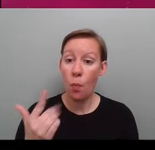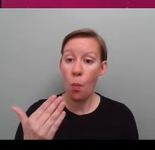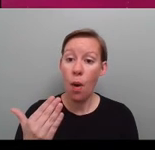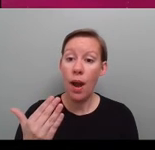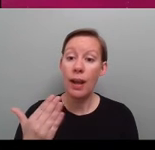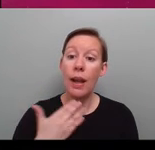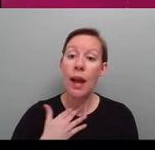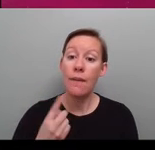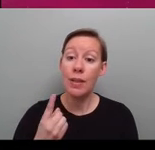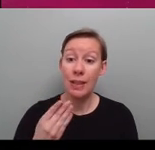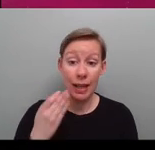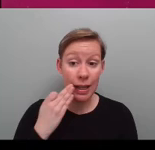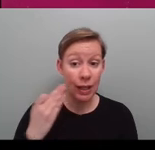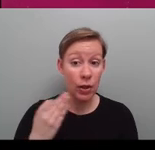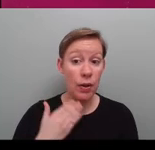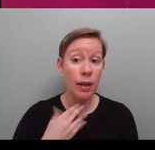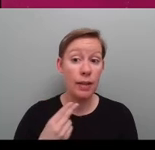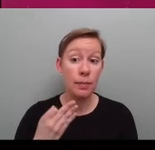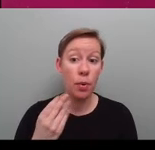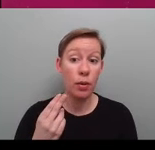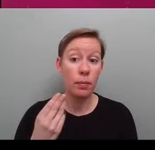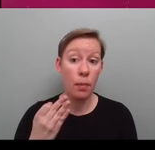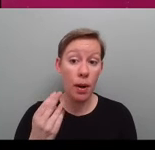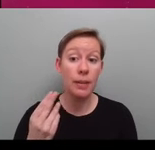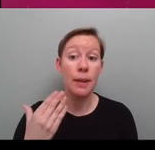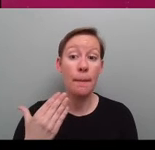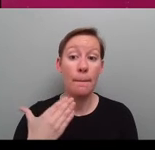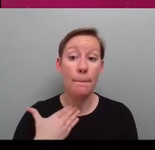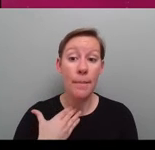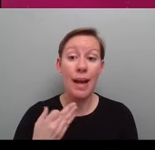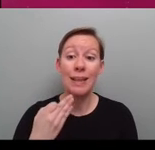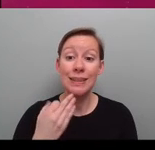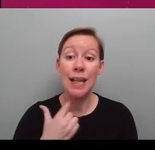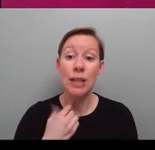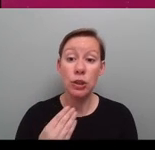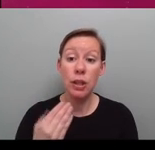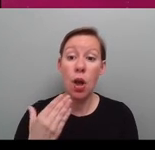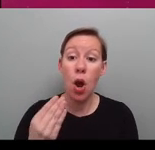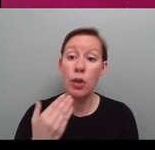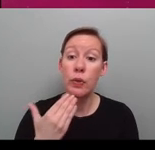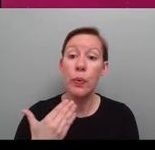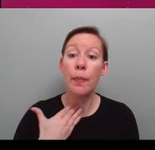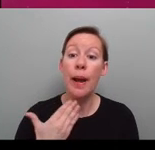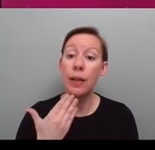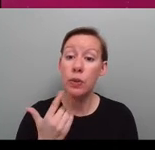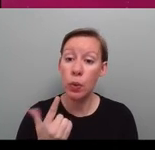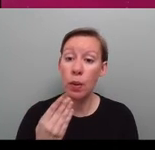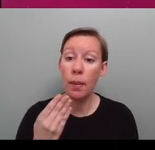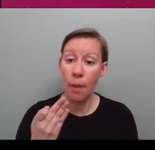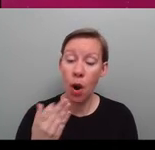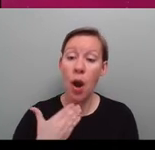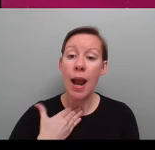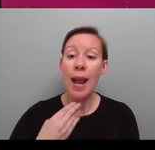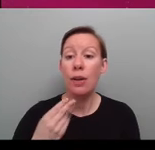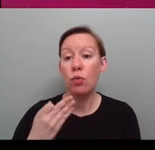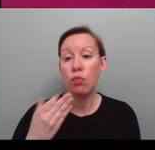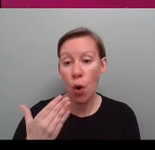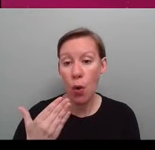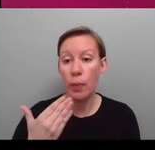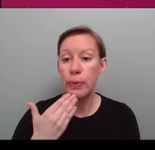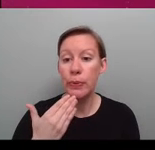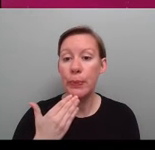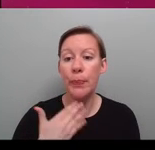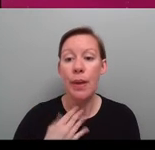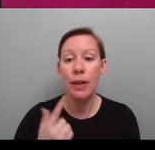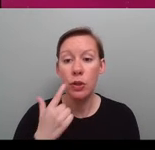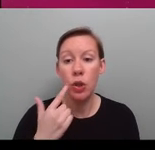What I've done here is bookmarked my Blackboard Collaborate sessions onto my toolbar in Chrome. That